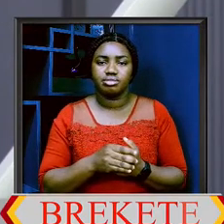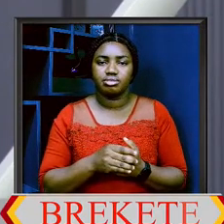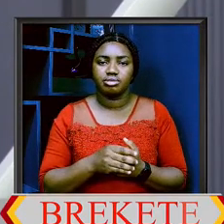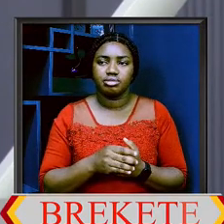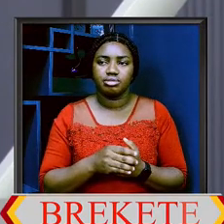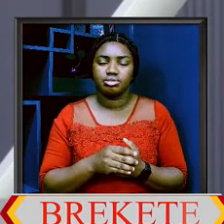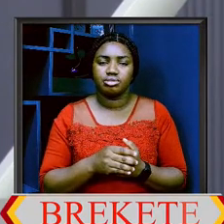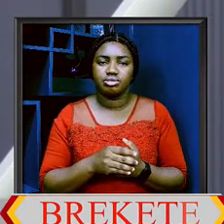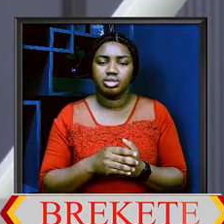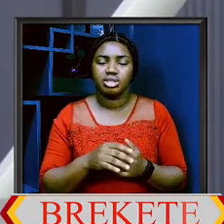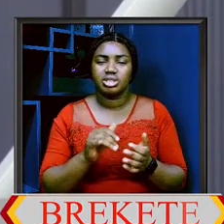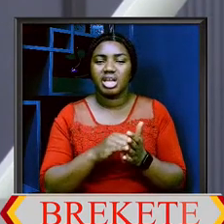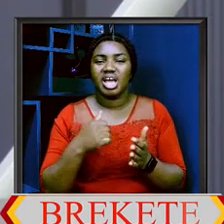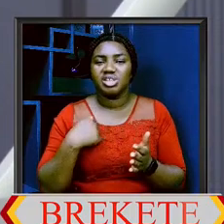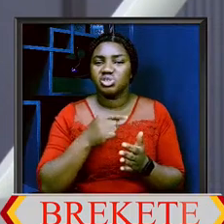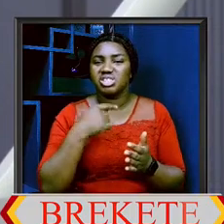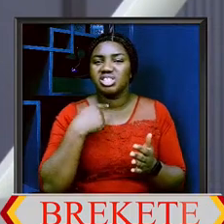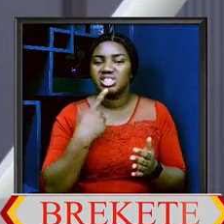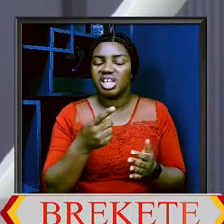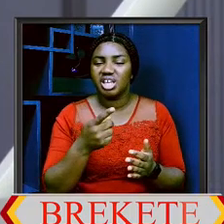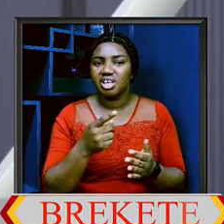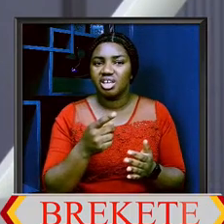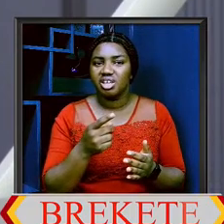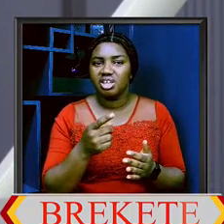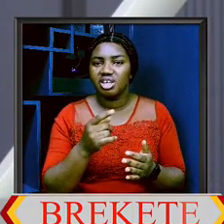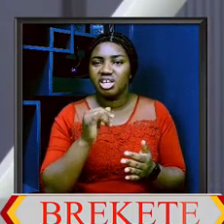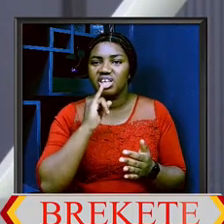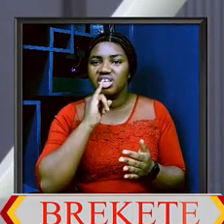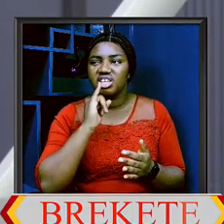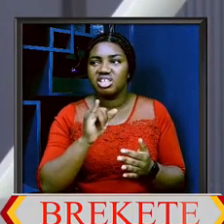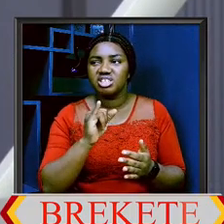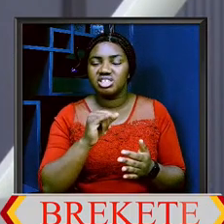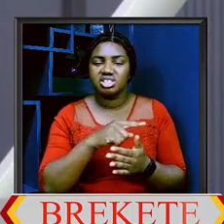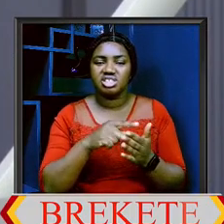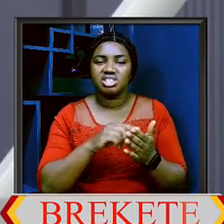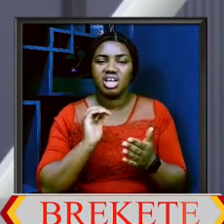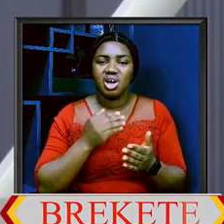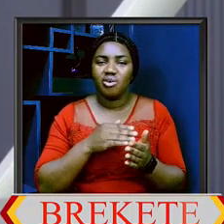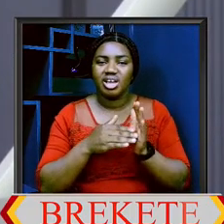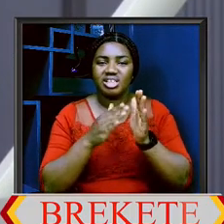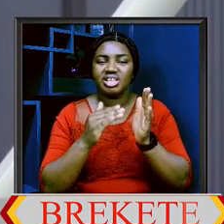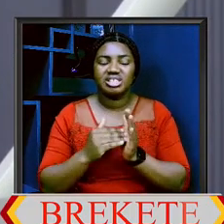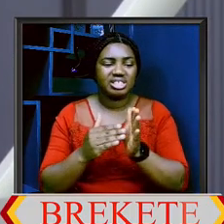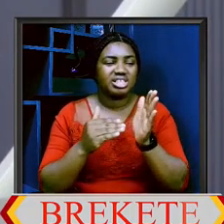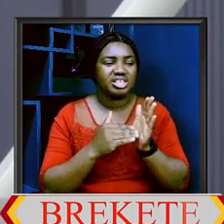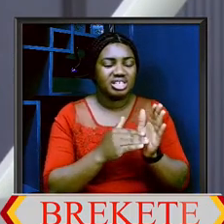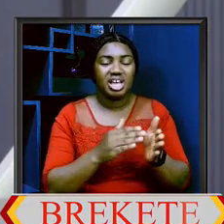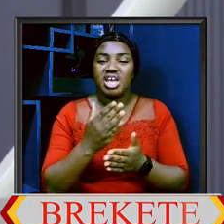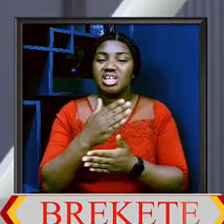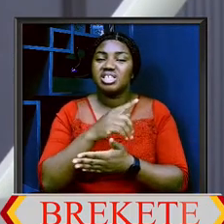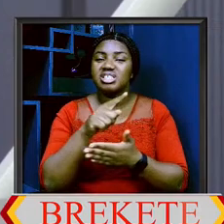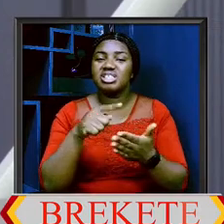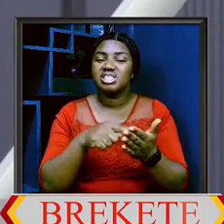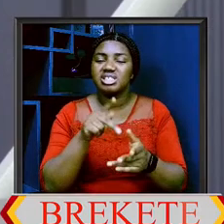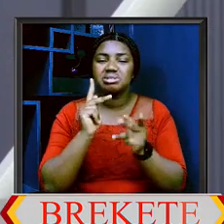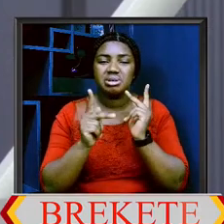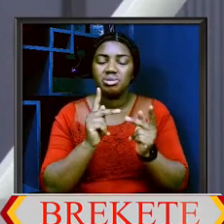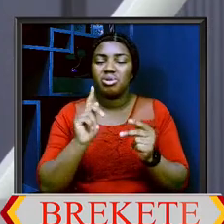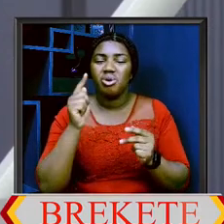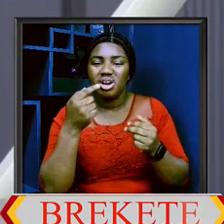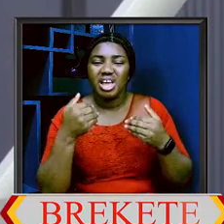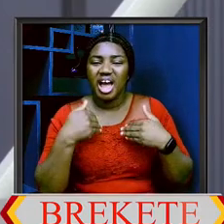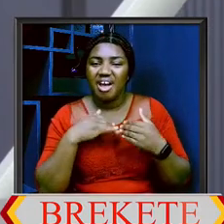Nigeria we talk say now this uh these our leaders these these people some of them are just occupying leadership